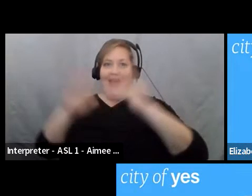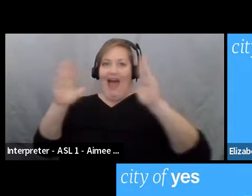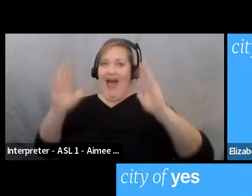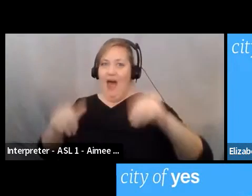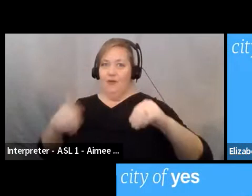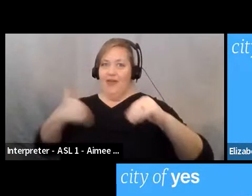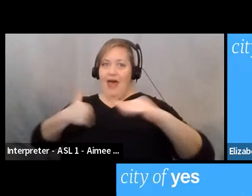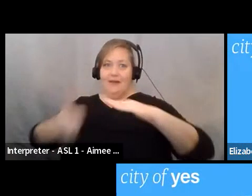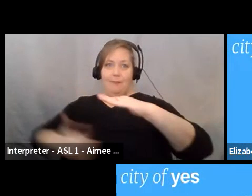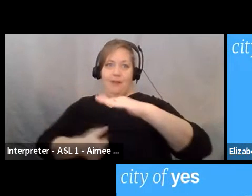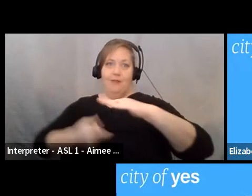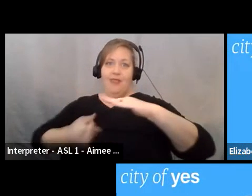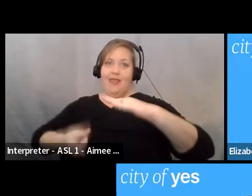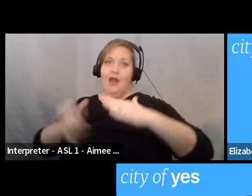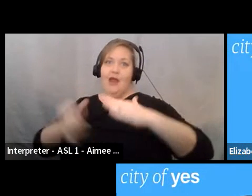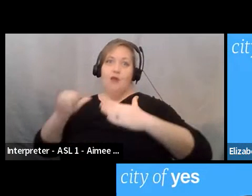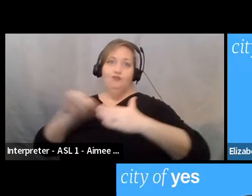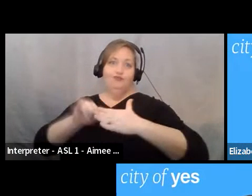has a basement.